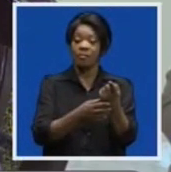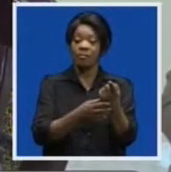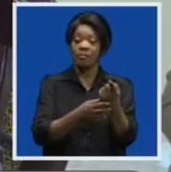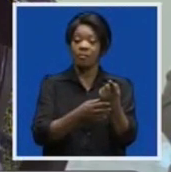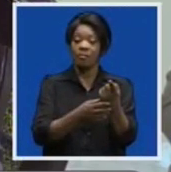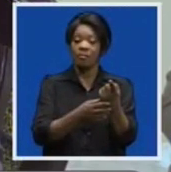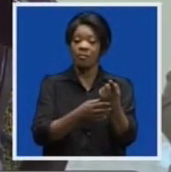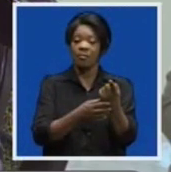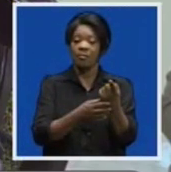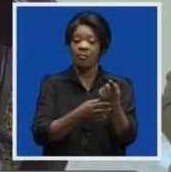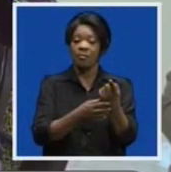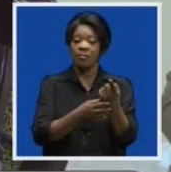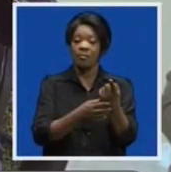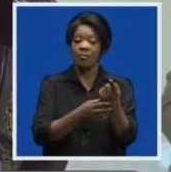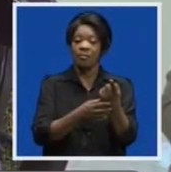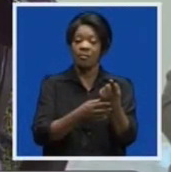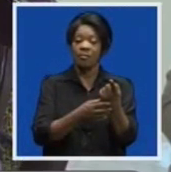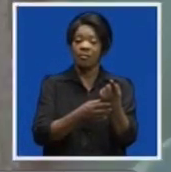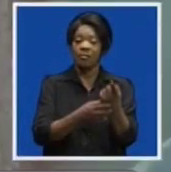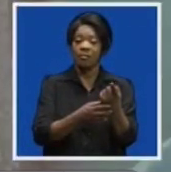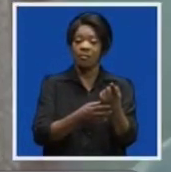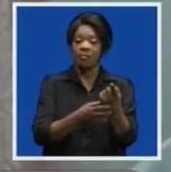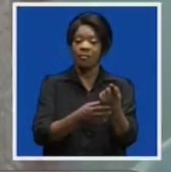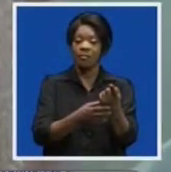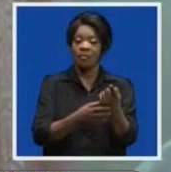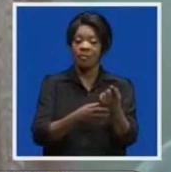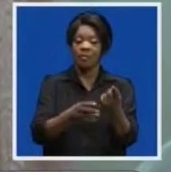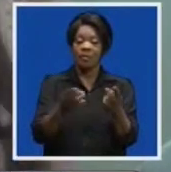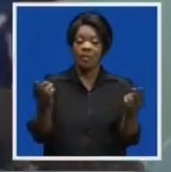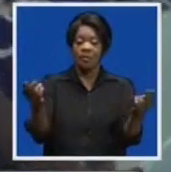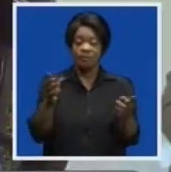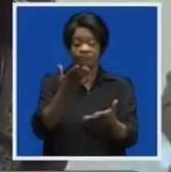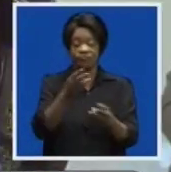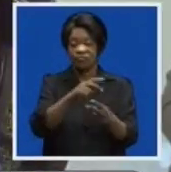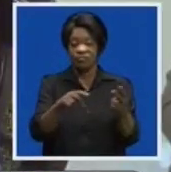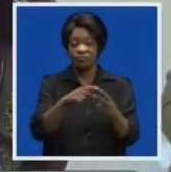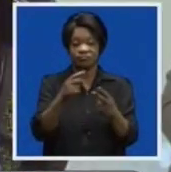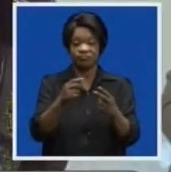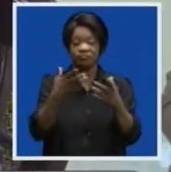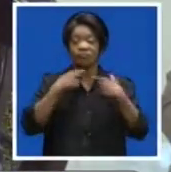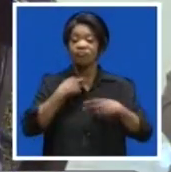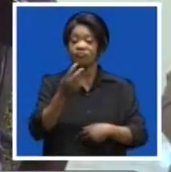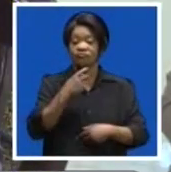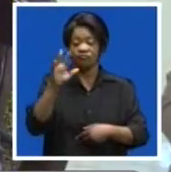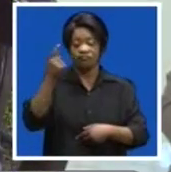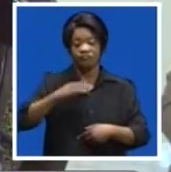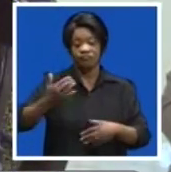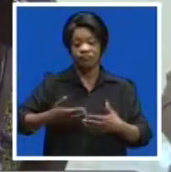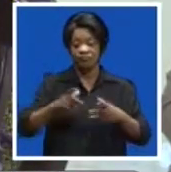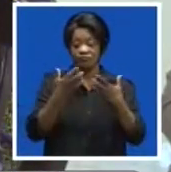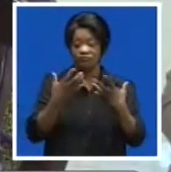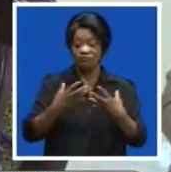Katete. Like the DPS has already alluded to,